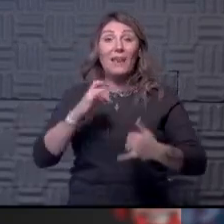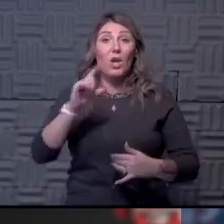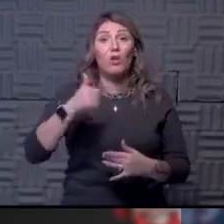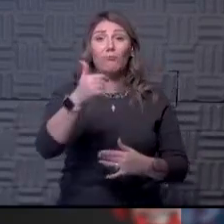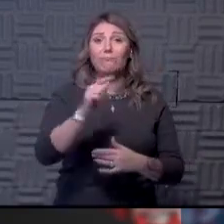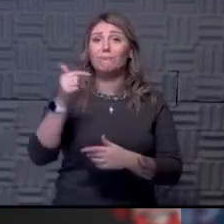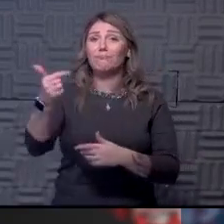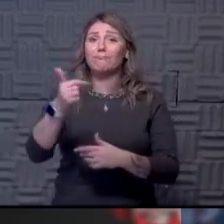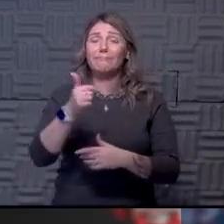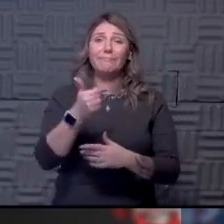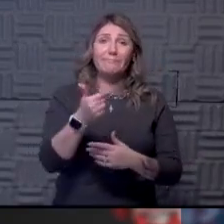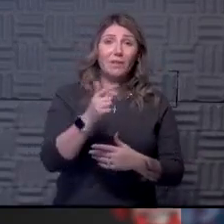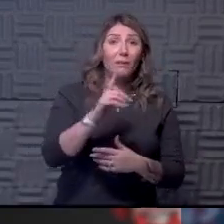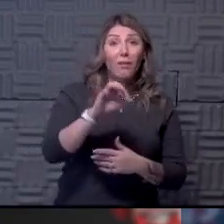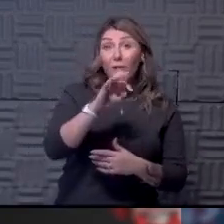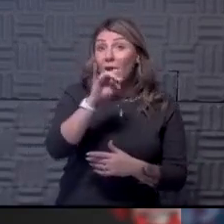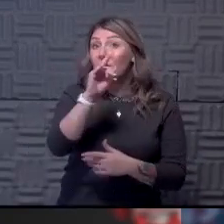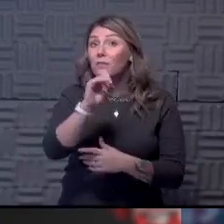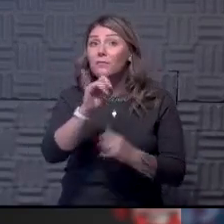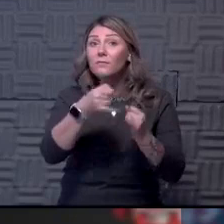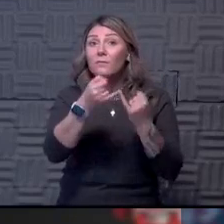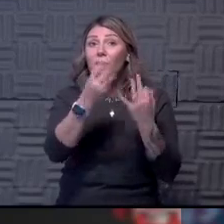First, Claudia, final thoughts for today.